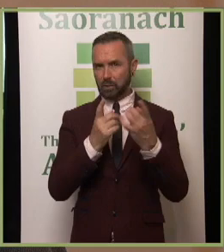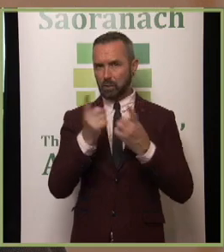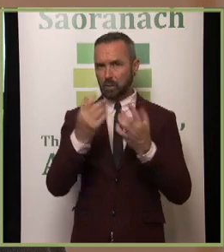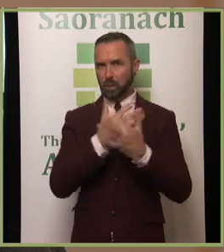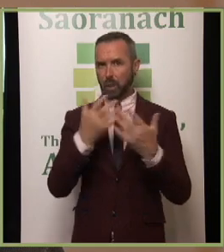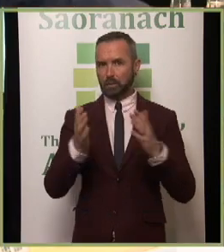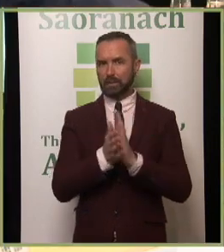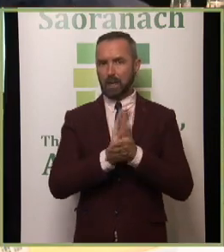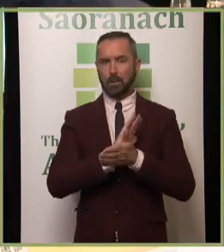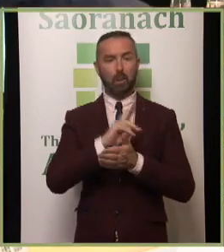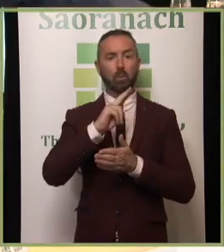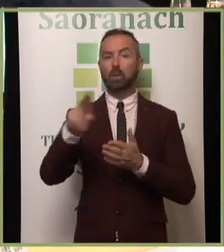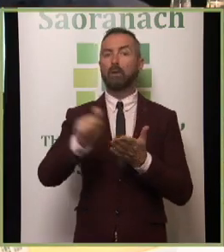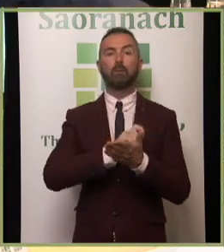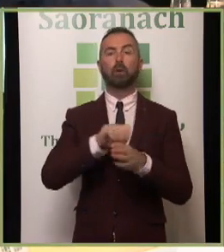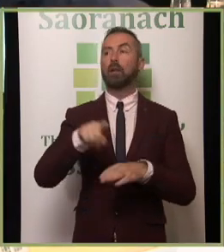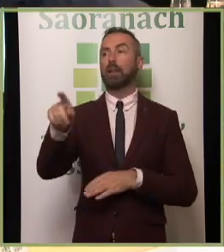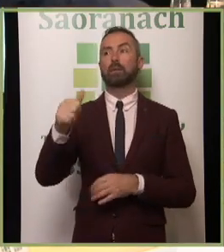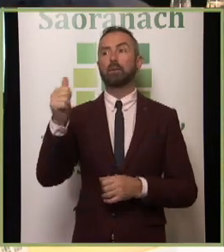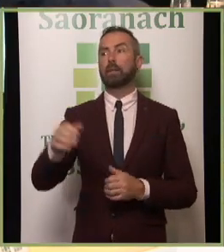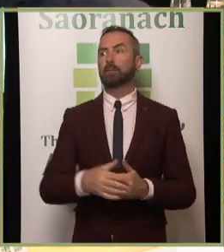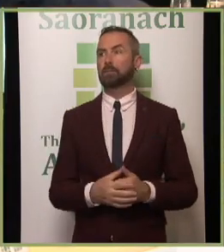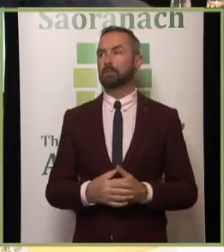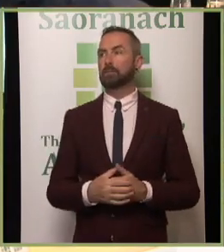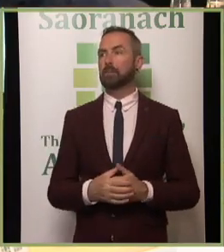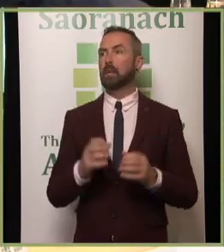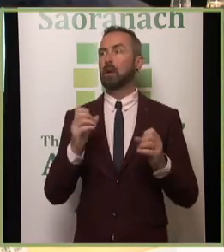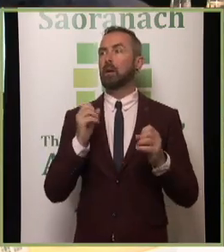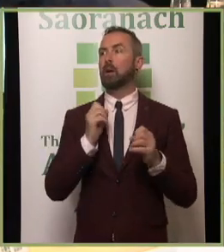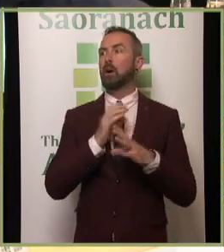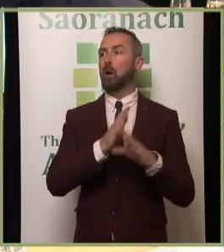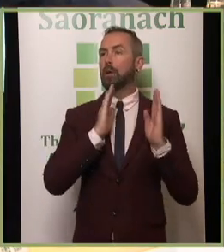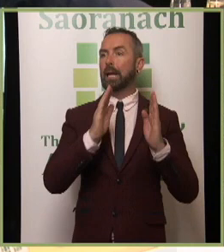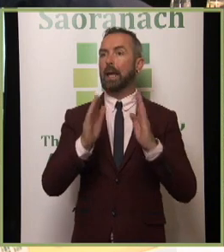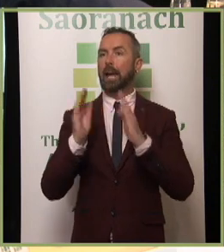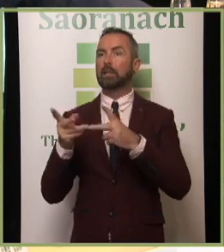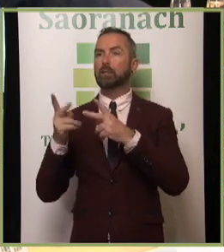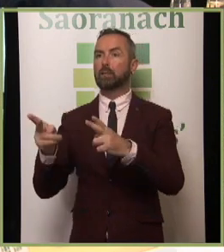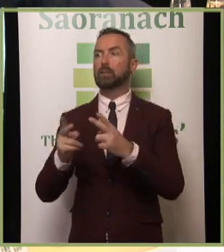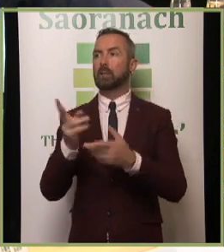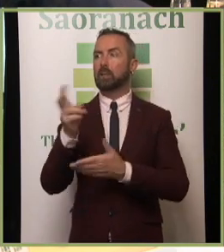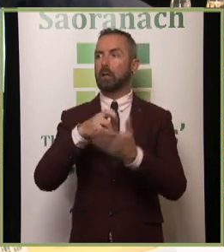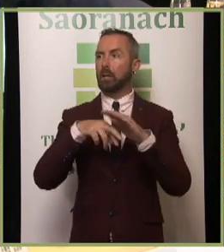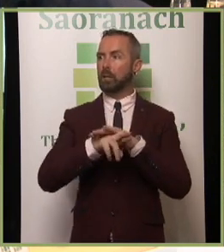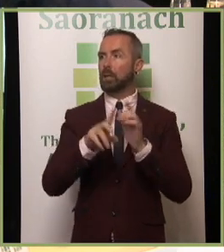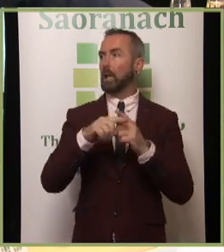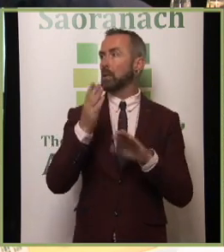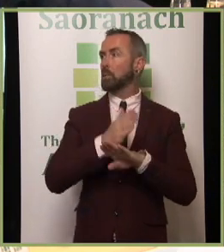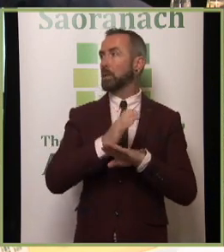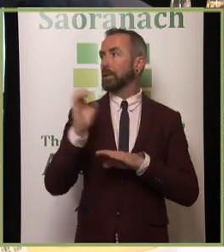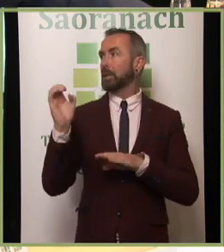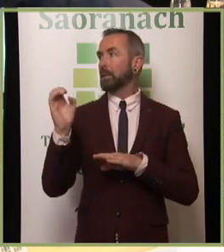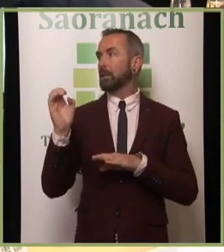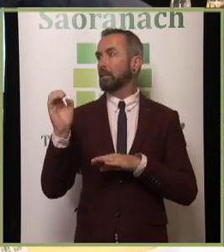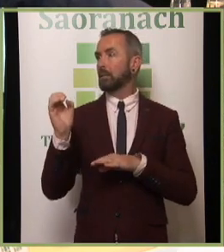We're not voting on that. Okay. No. Okay, so all hedge cutting contractors and their employees. So all those in favour of including